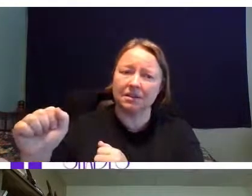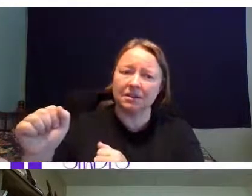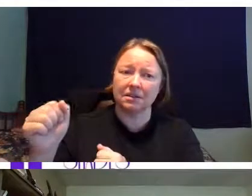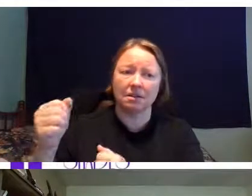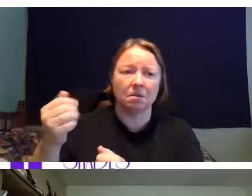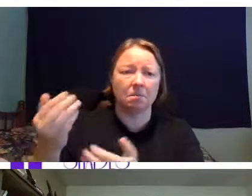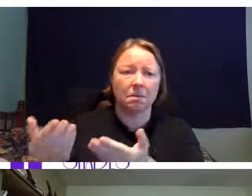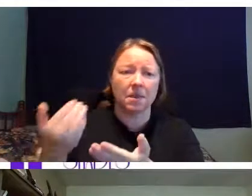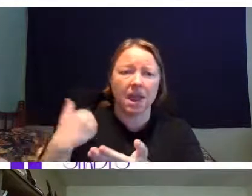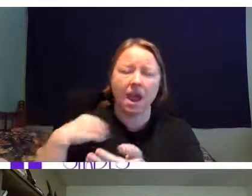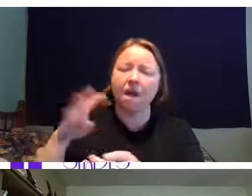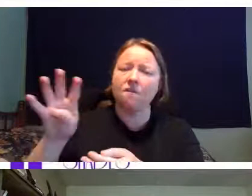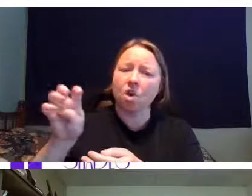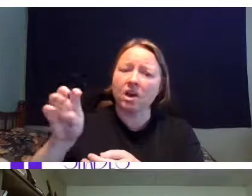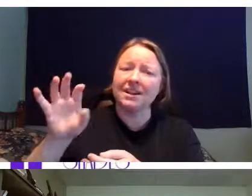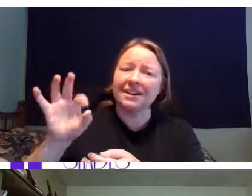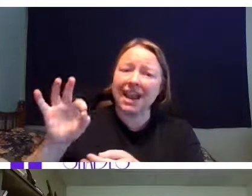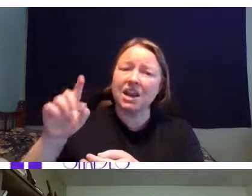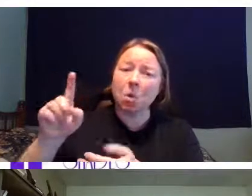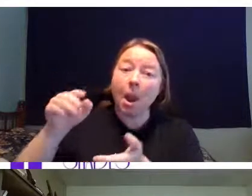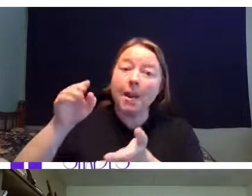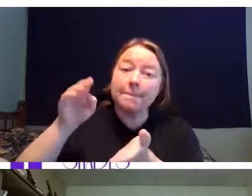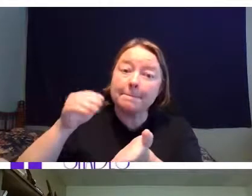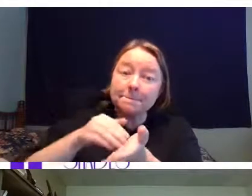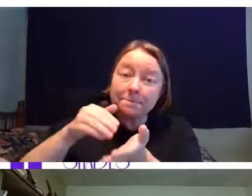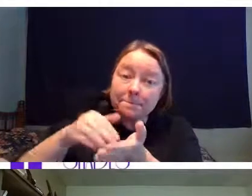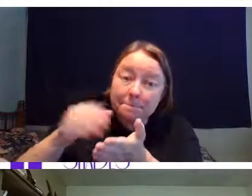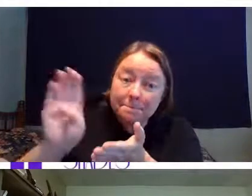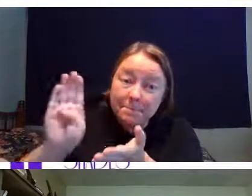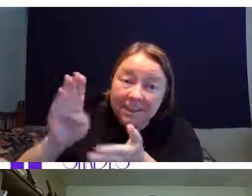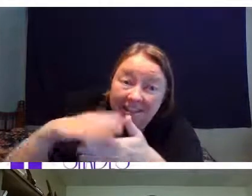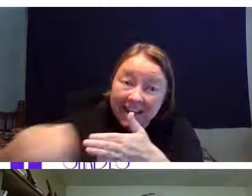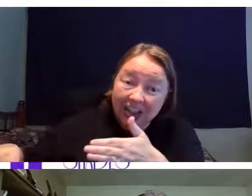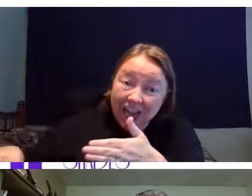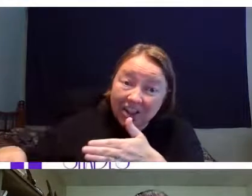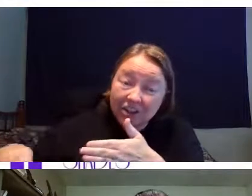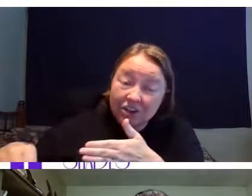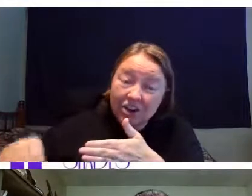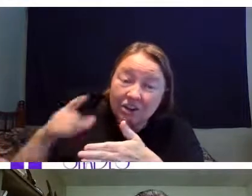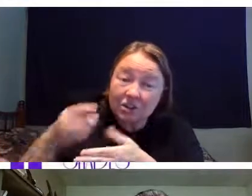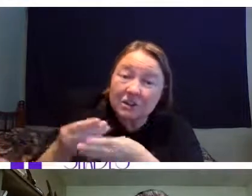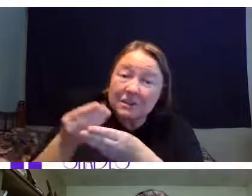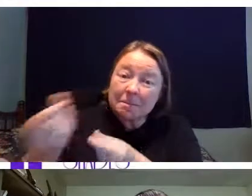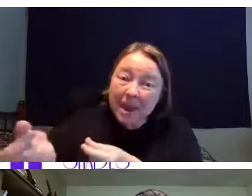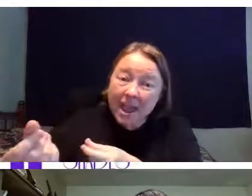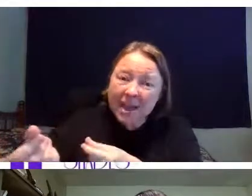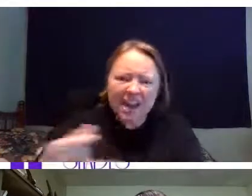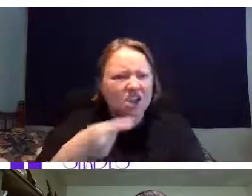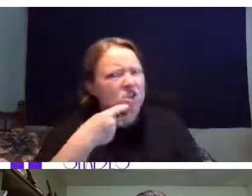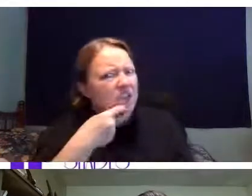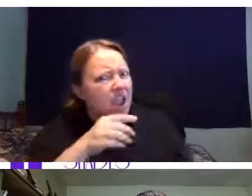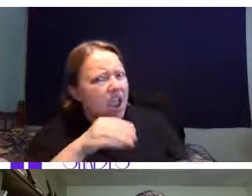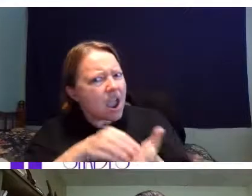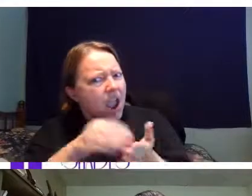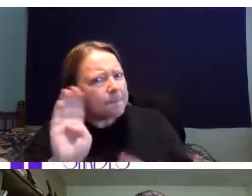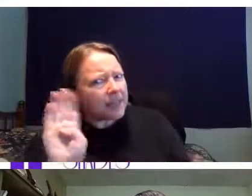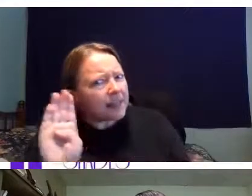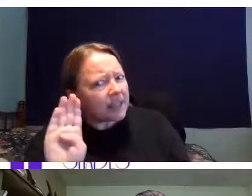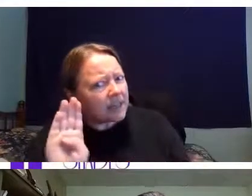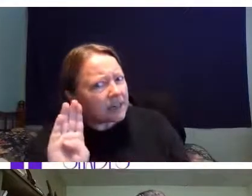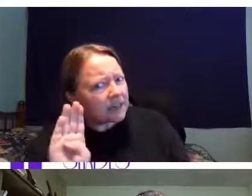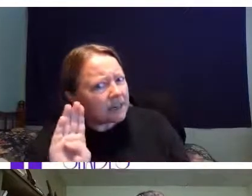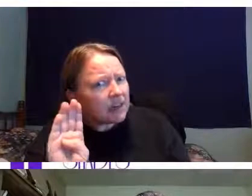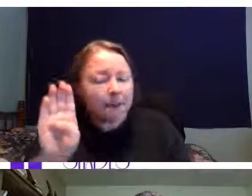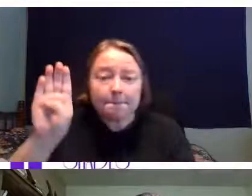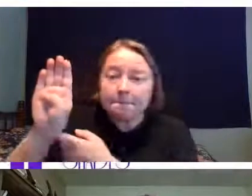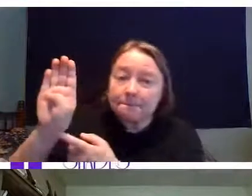about $491 billion worth of expendable income. And Billion?